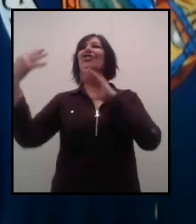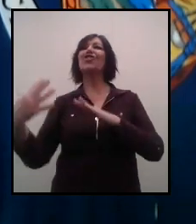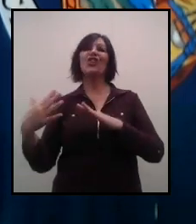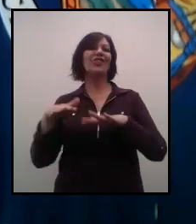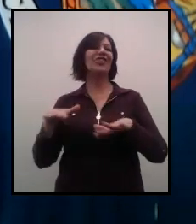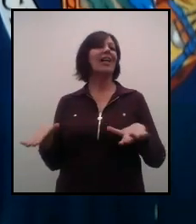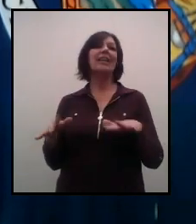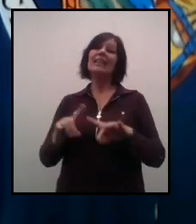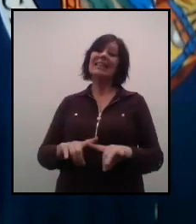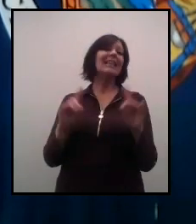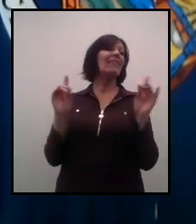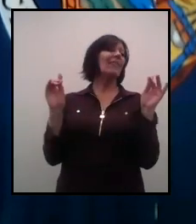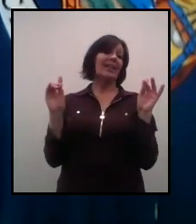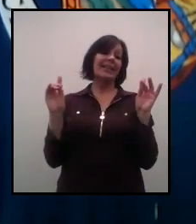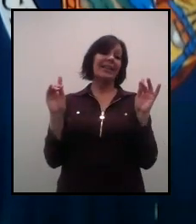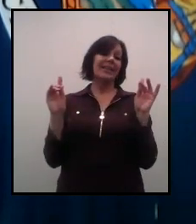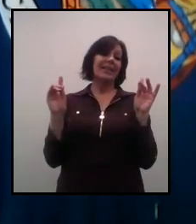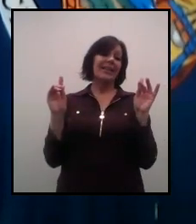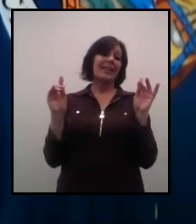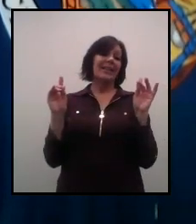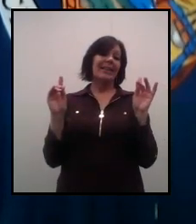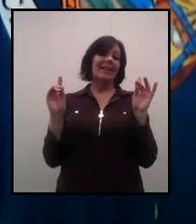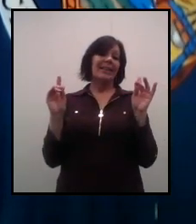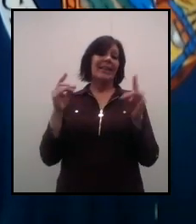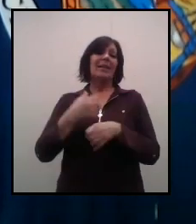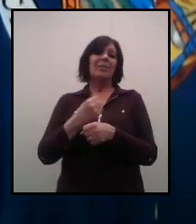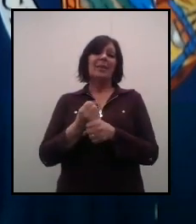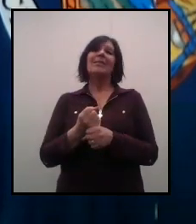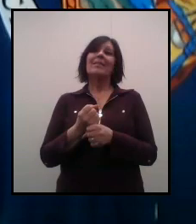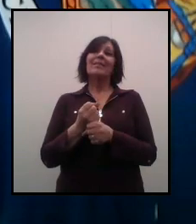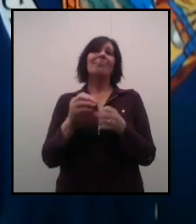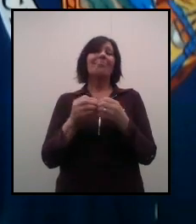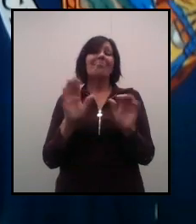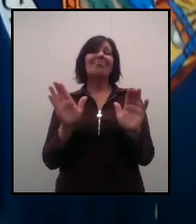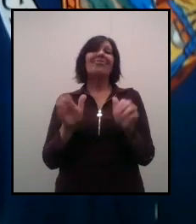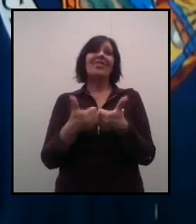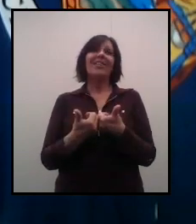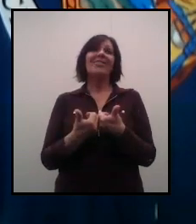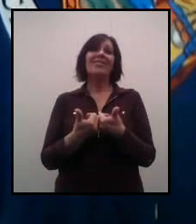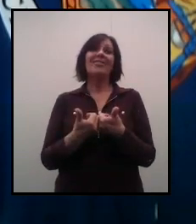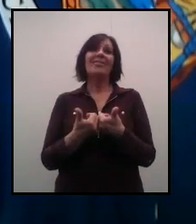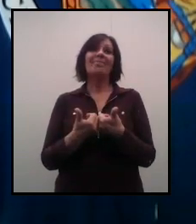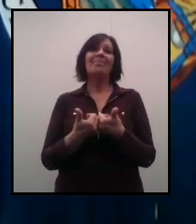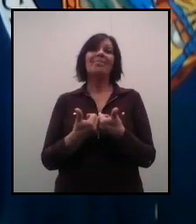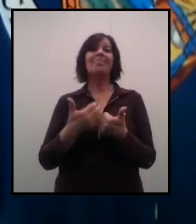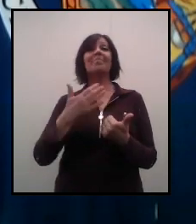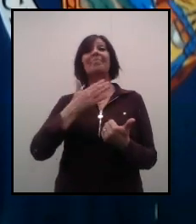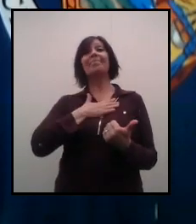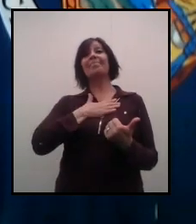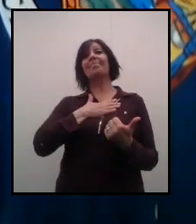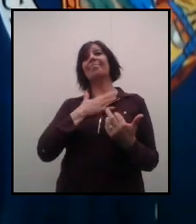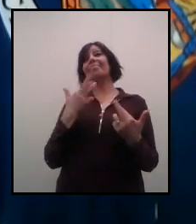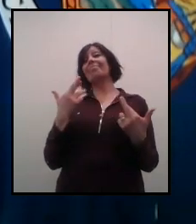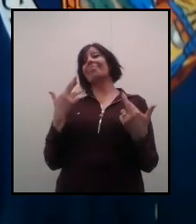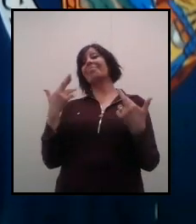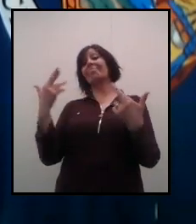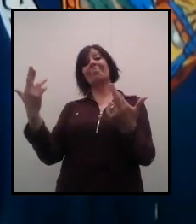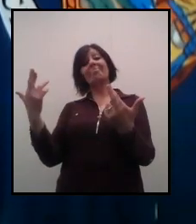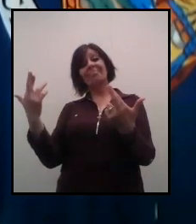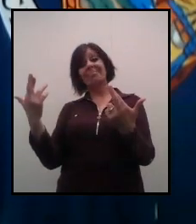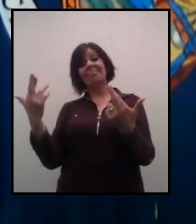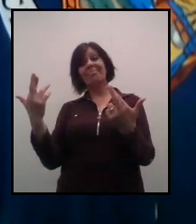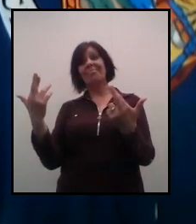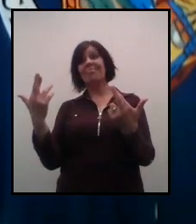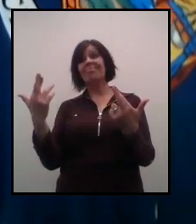So the teacher student, so it makes it a little bit more challenging. So what my recommendation is, again,